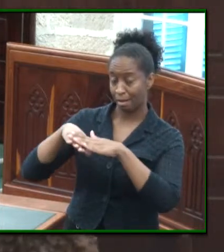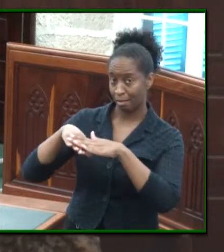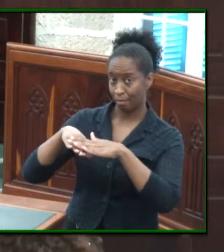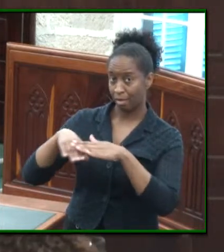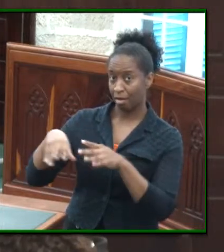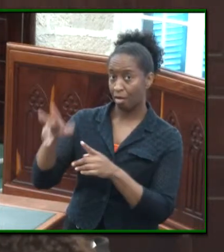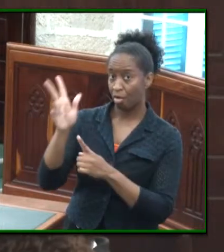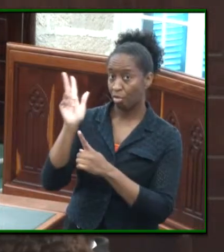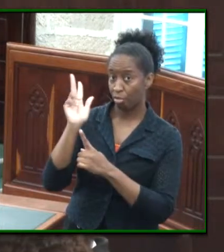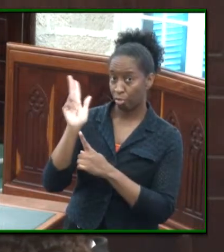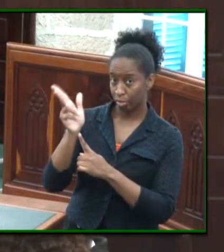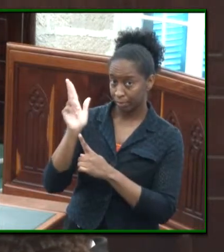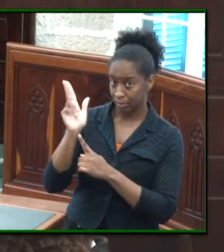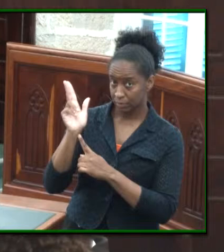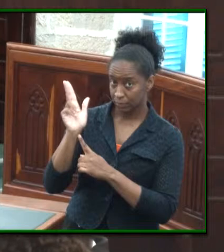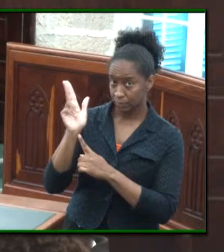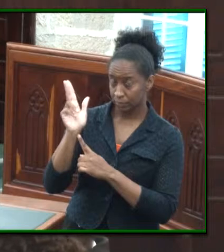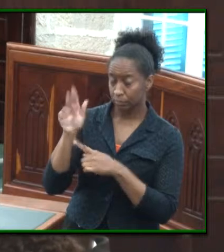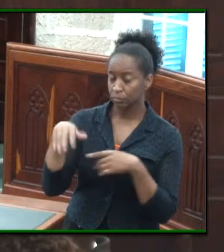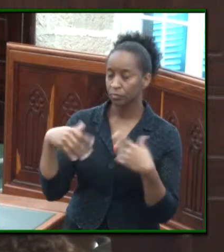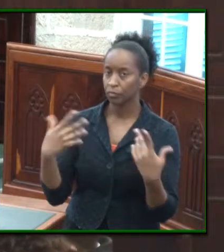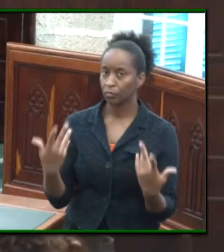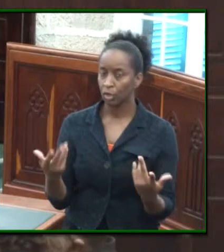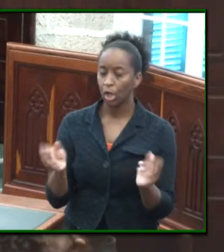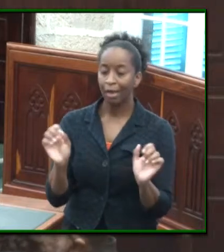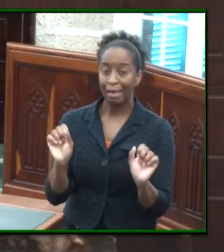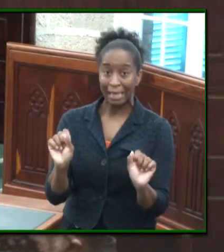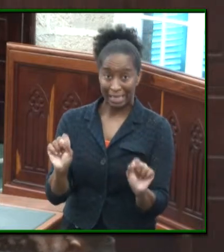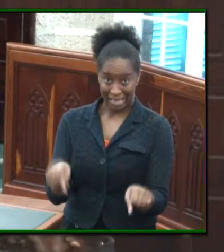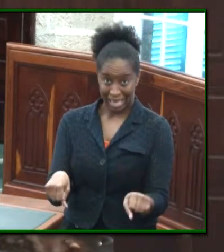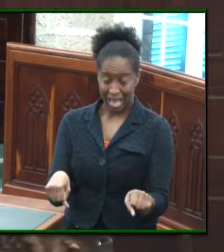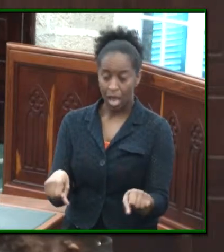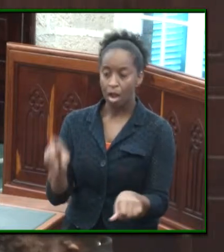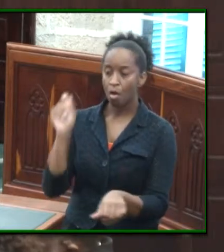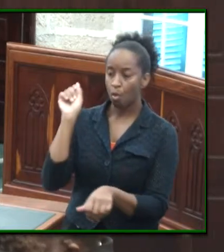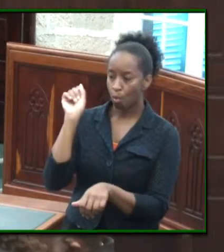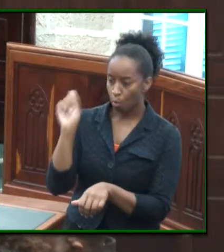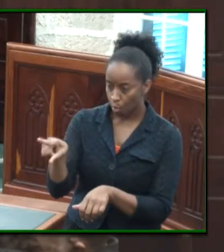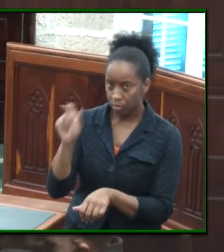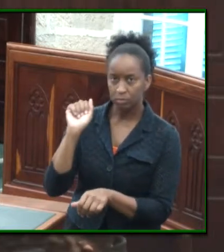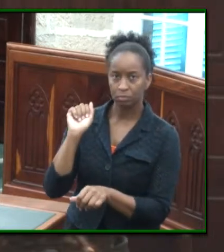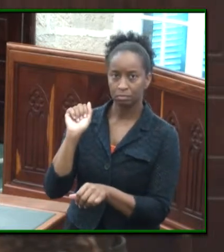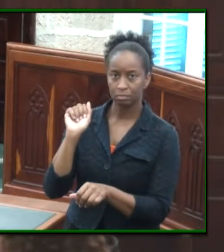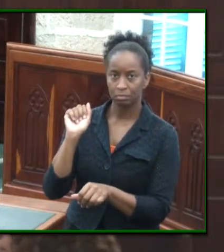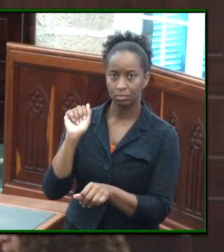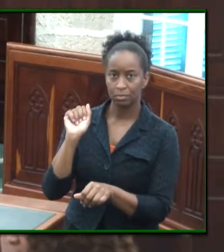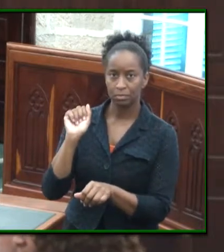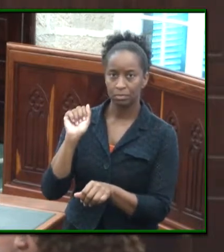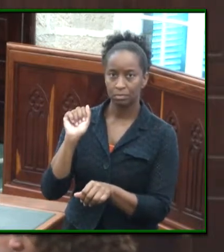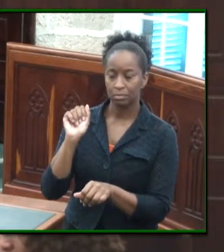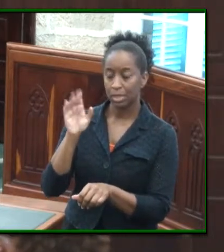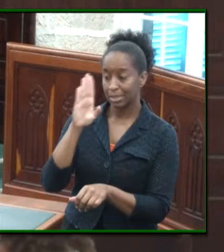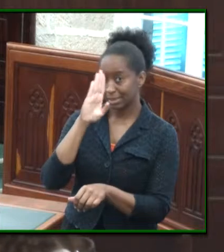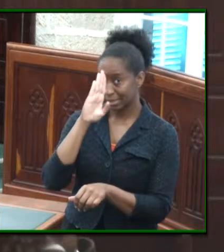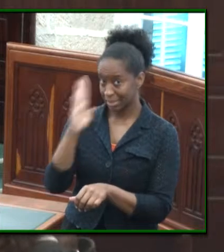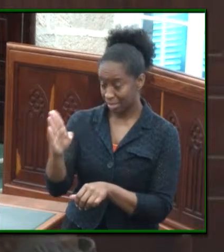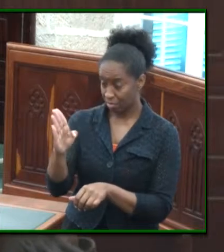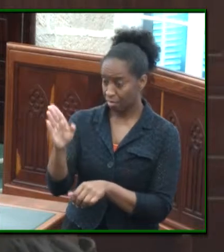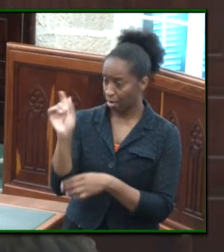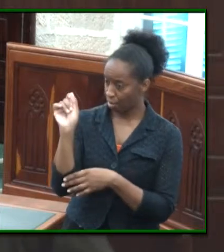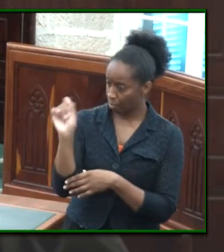you can either ask a question, you get straight to your question, and then you have the